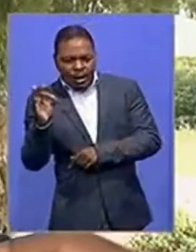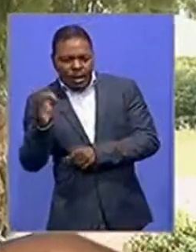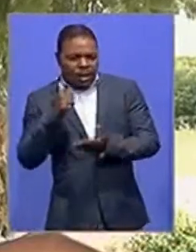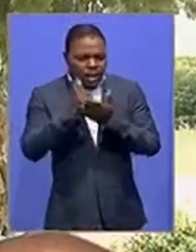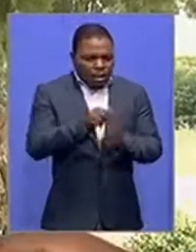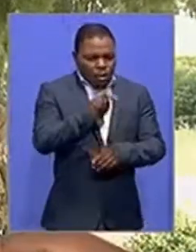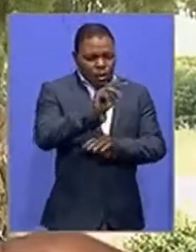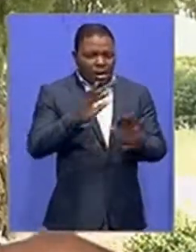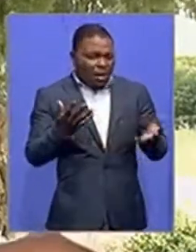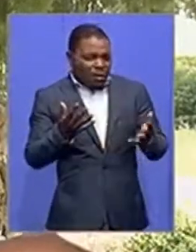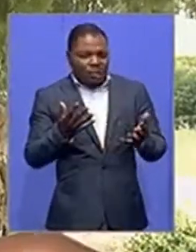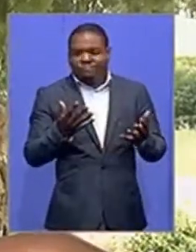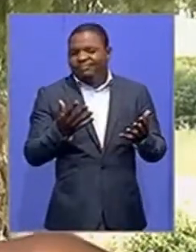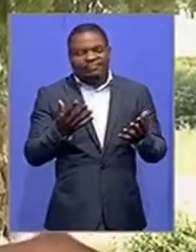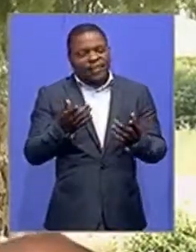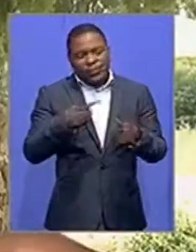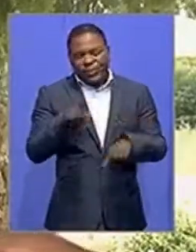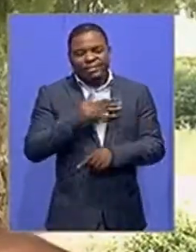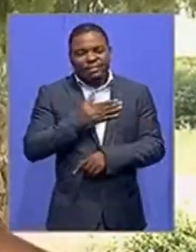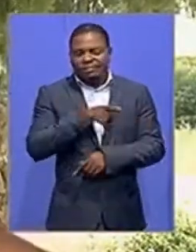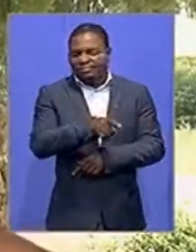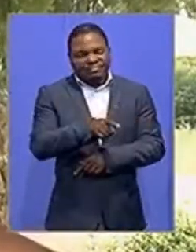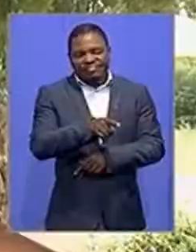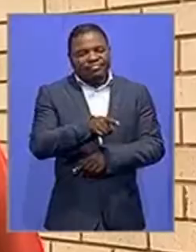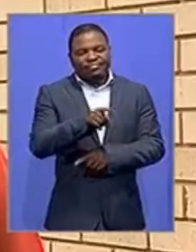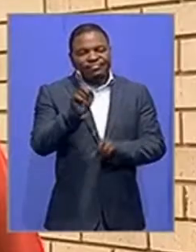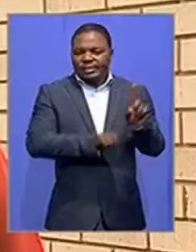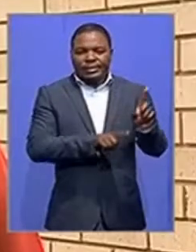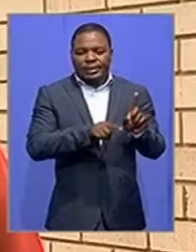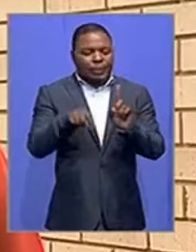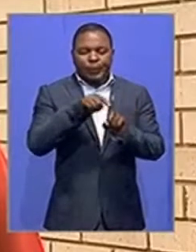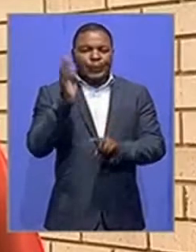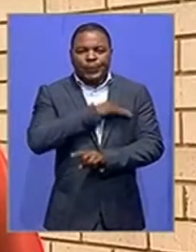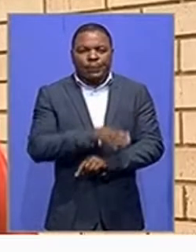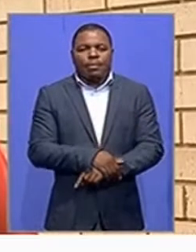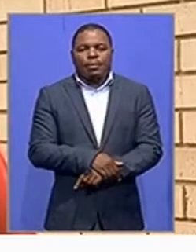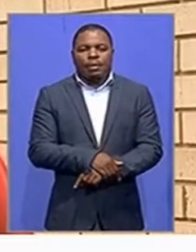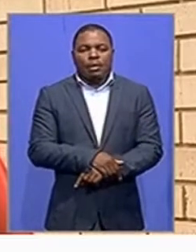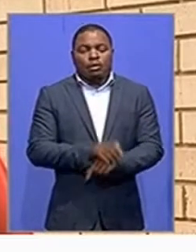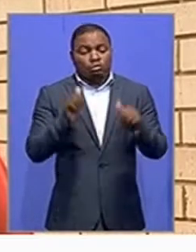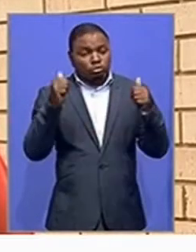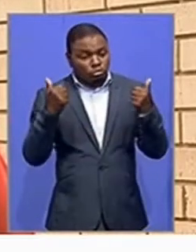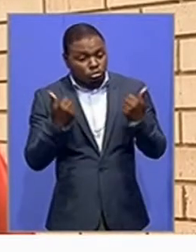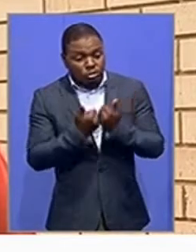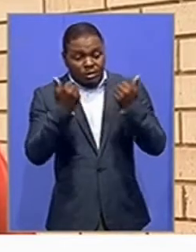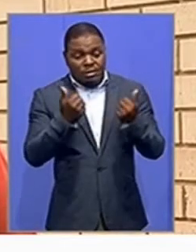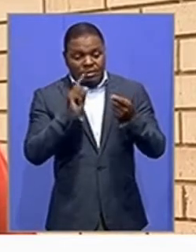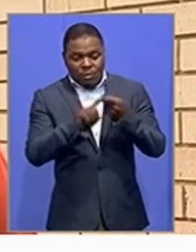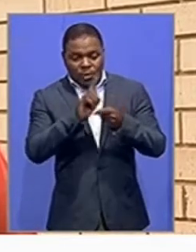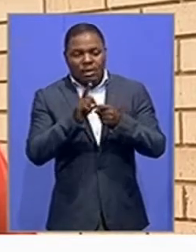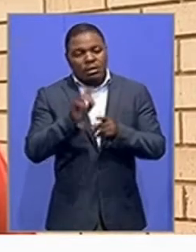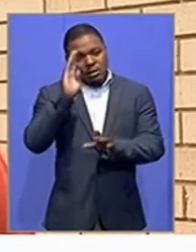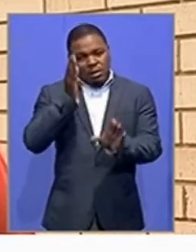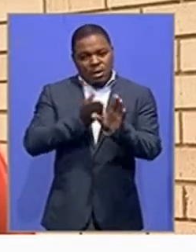Northwest, it has come as a setback more than it has come as a positive. Tse ding tsa dikgwetlho tseo ke tsa gore psychiatric hospital e leng